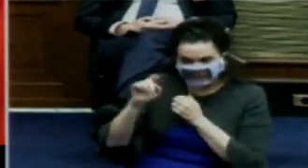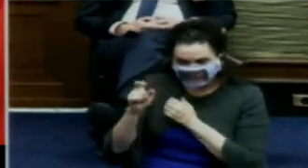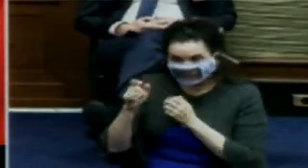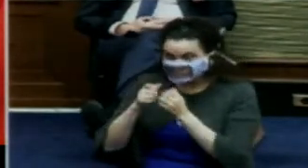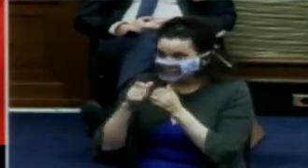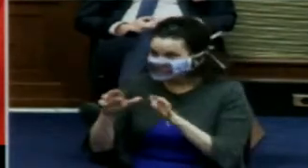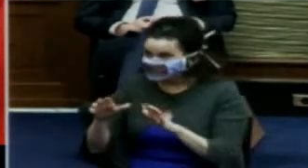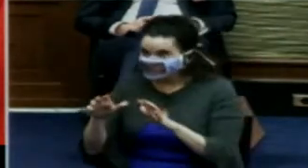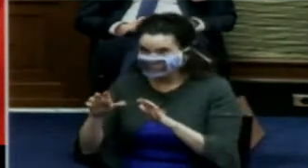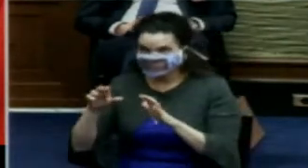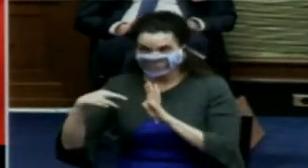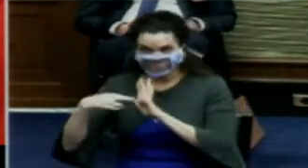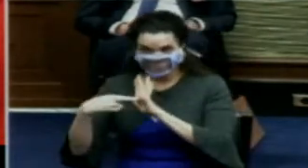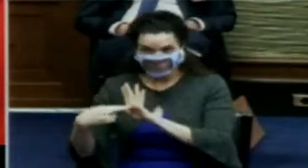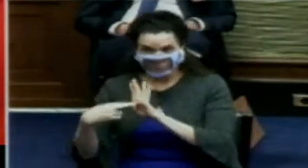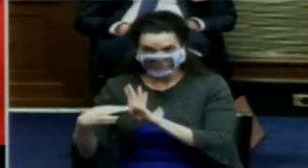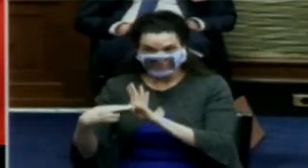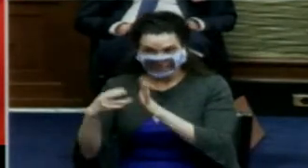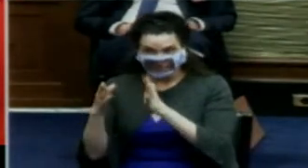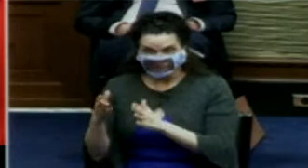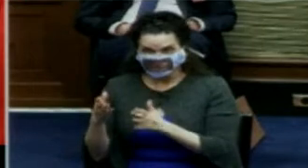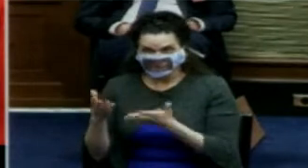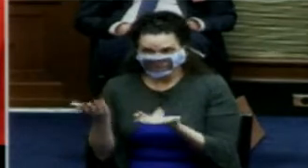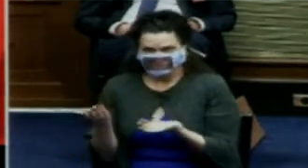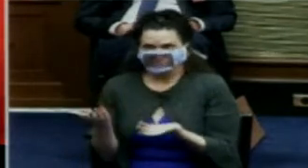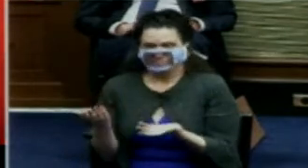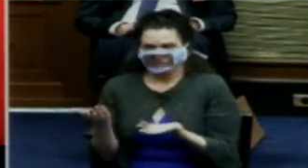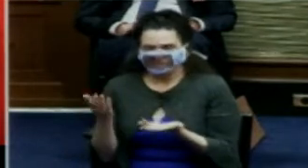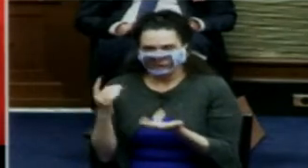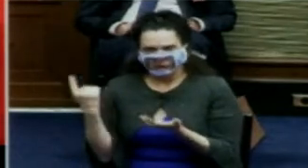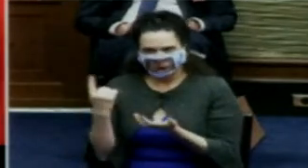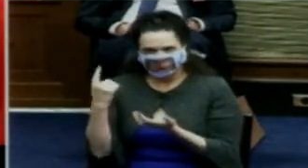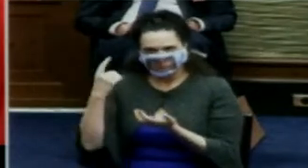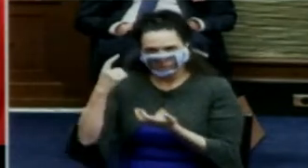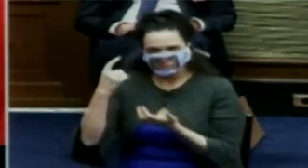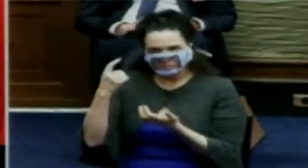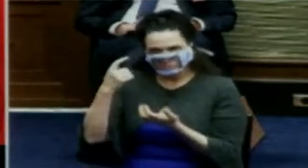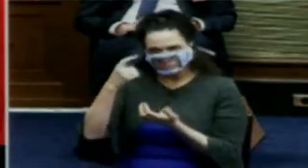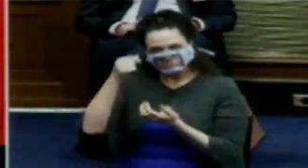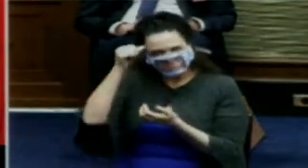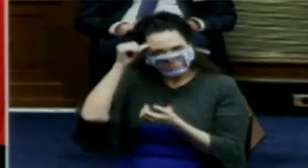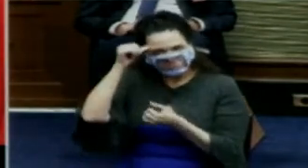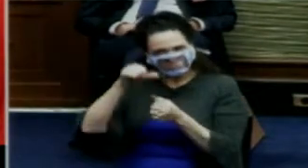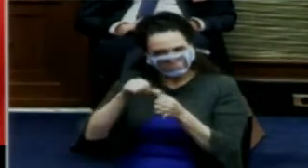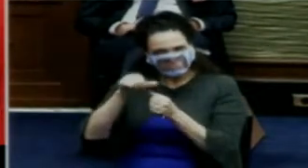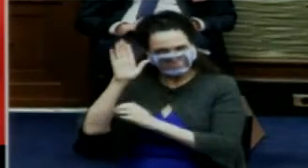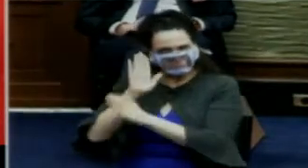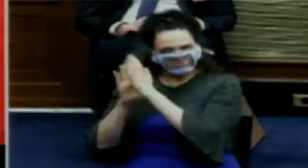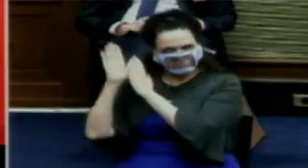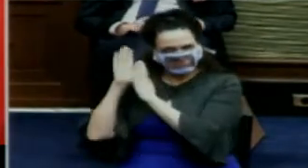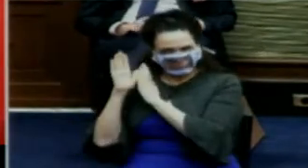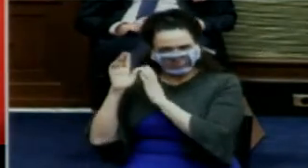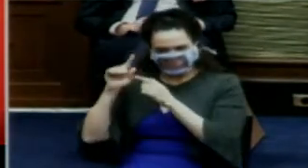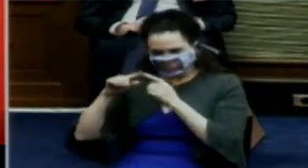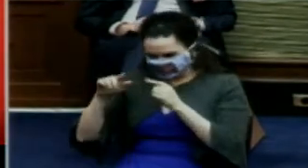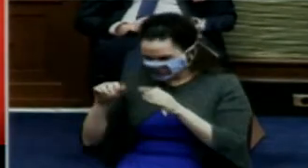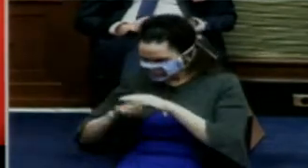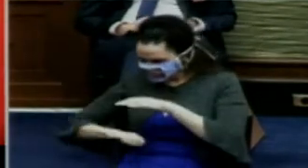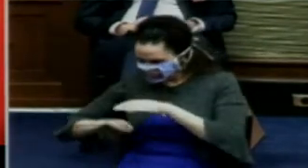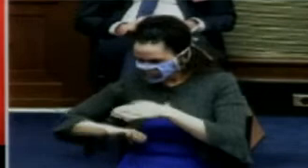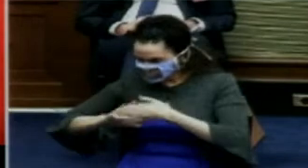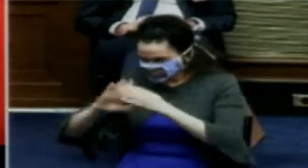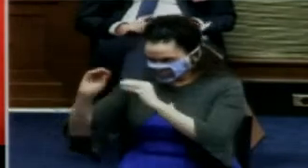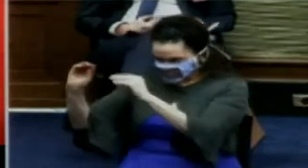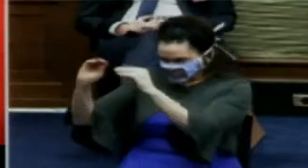has always stuck with me. And I've always been amazed that people in the District of Columbia